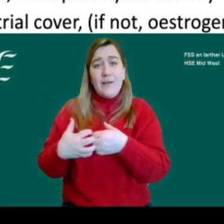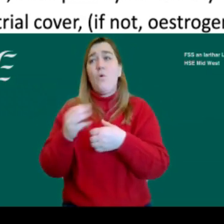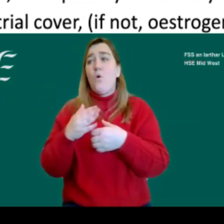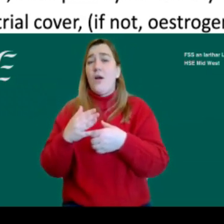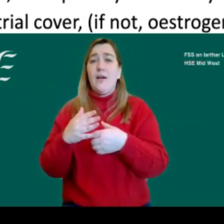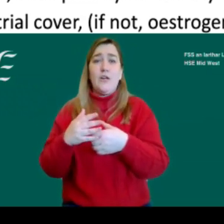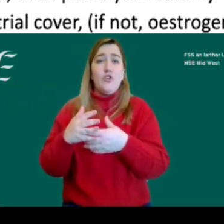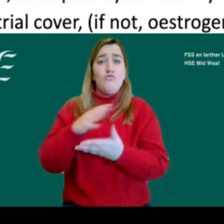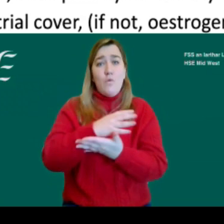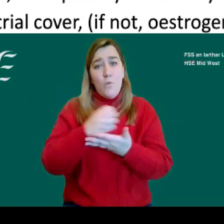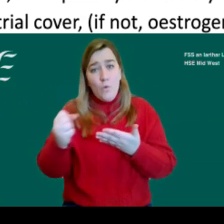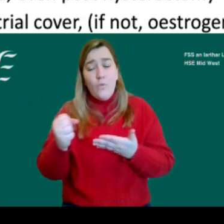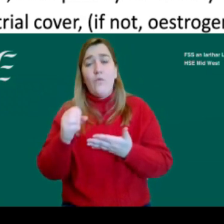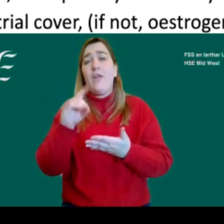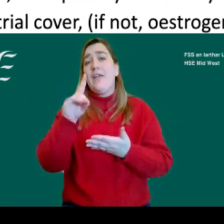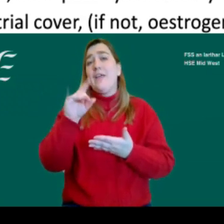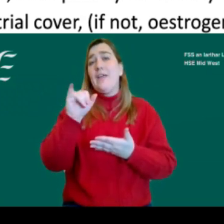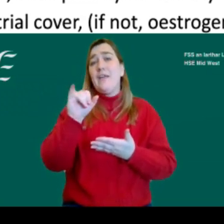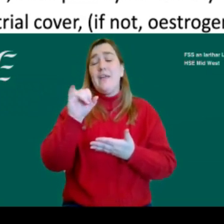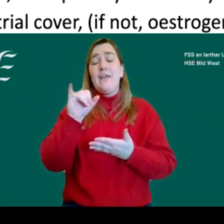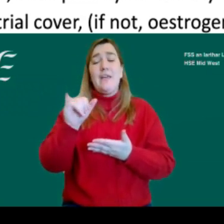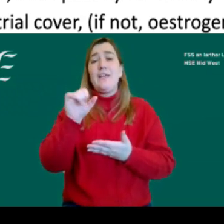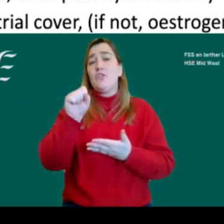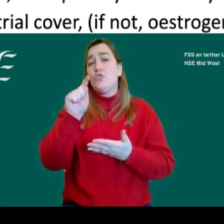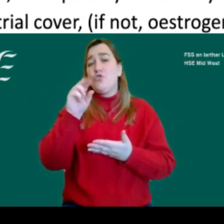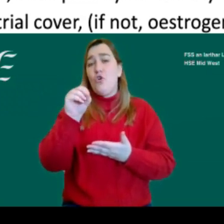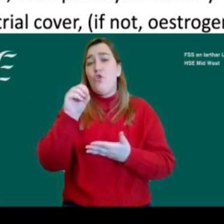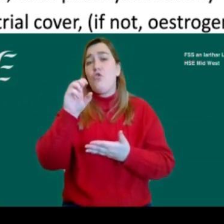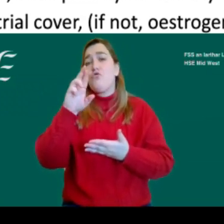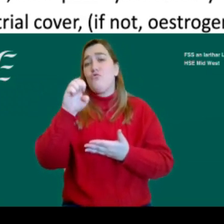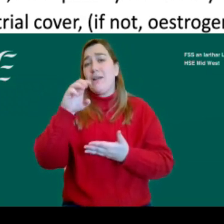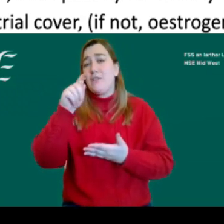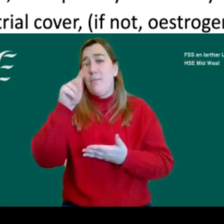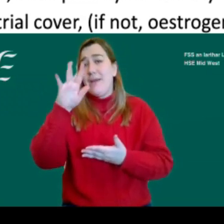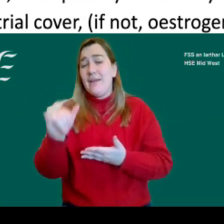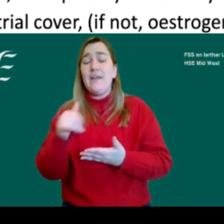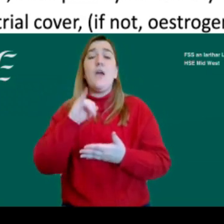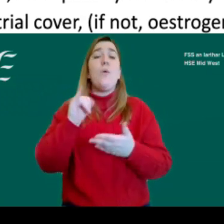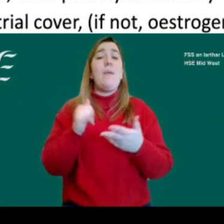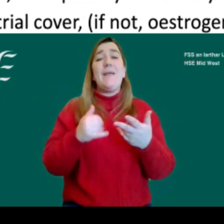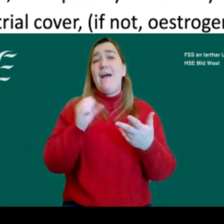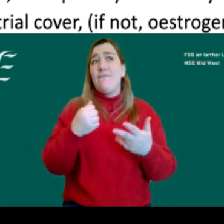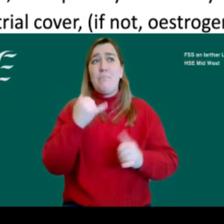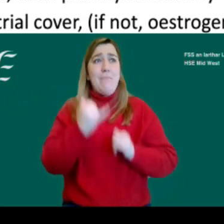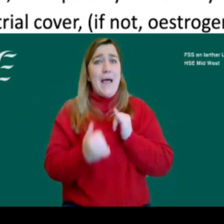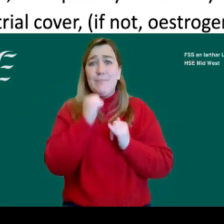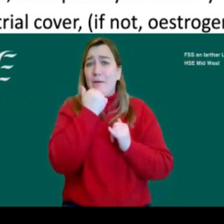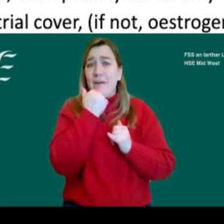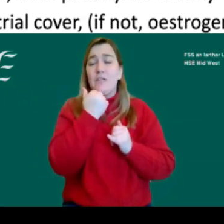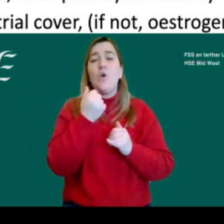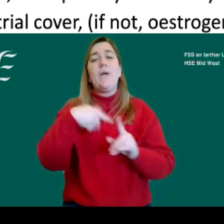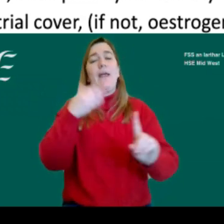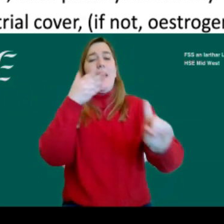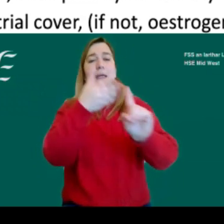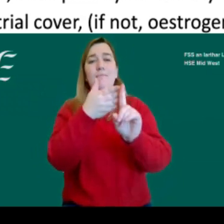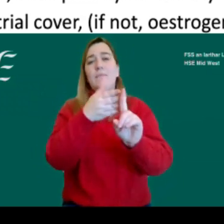bad pain with your period, we aim to get them on non-bleed formulations. And if your womb is removed, you might need any progesterone at all, which is good news. But sometimes if we're